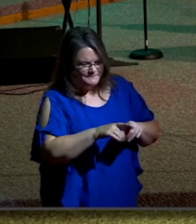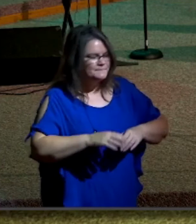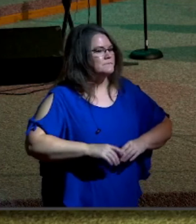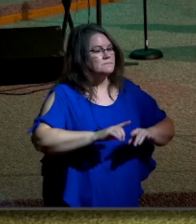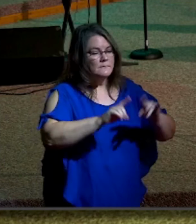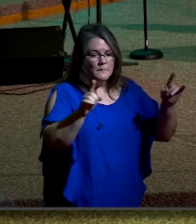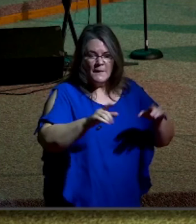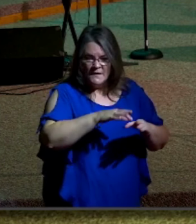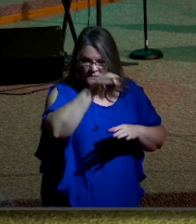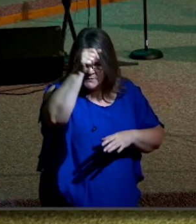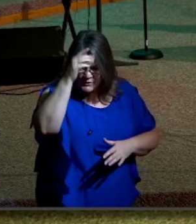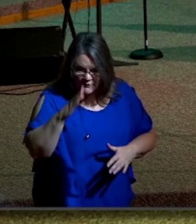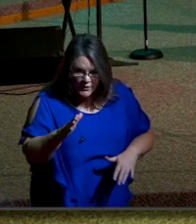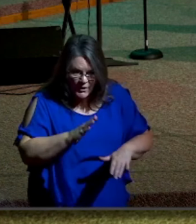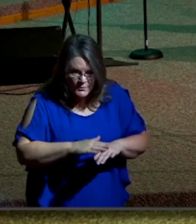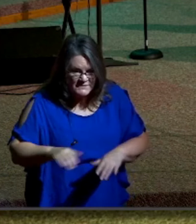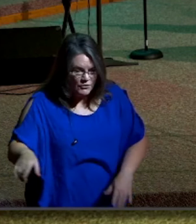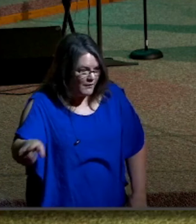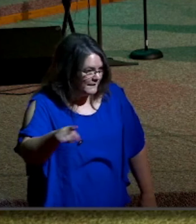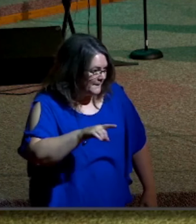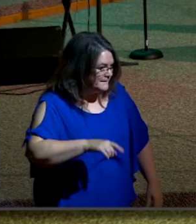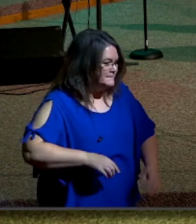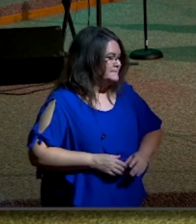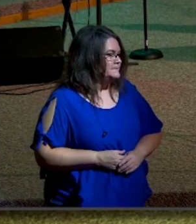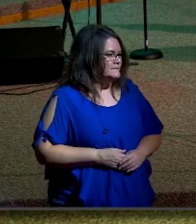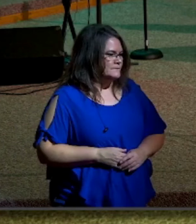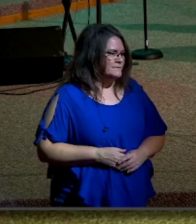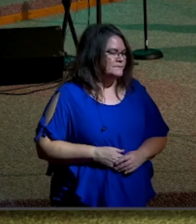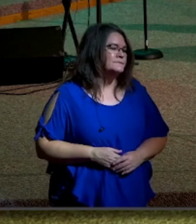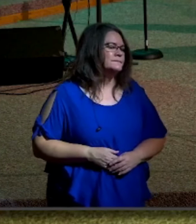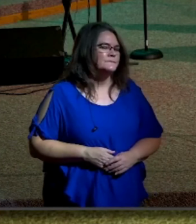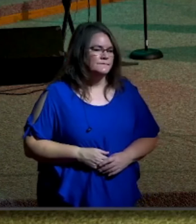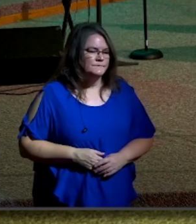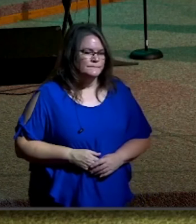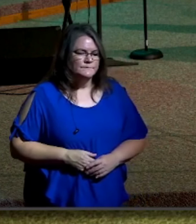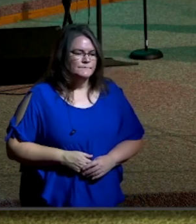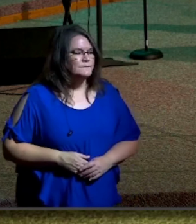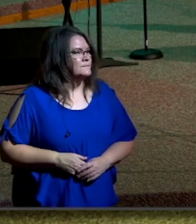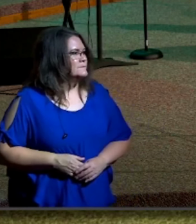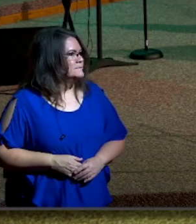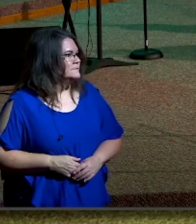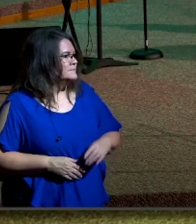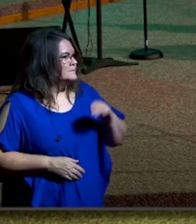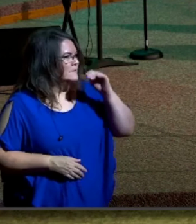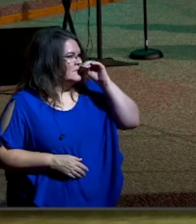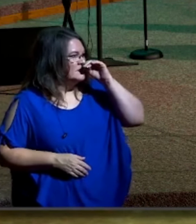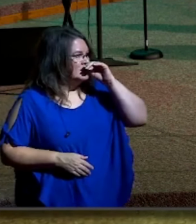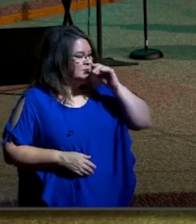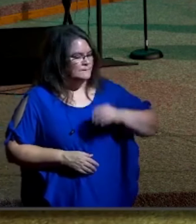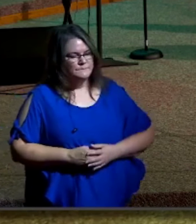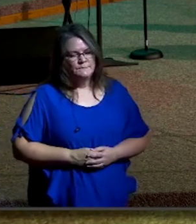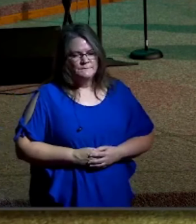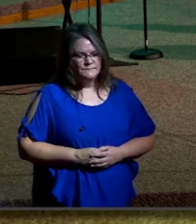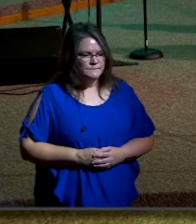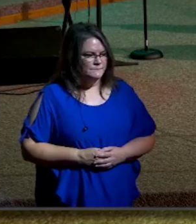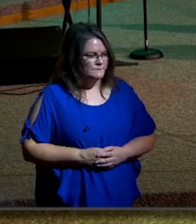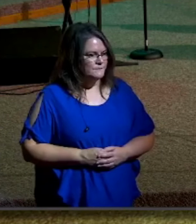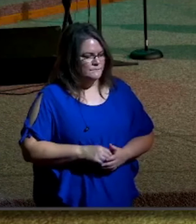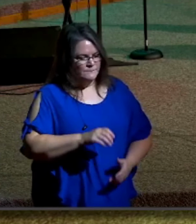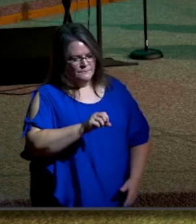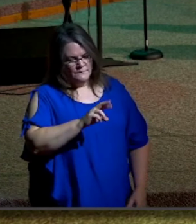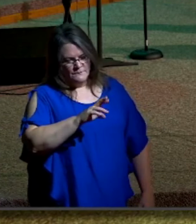of God comes upon him, and he took up his discourse and said, "The oracle of Balaam,